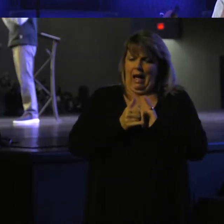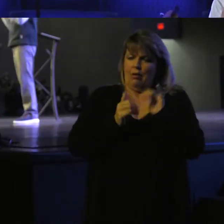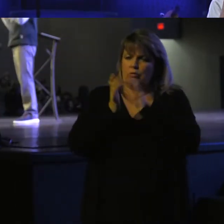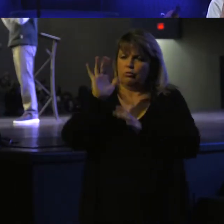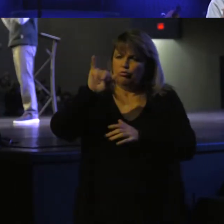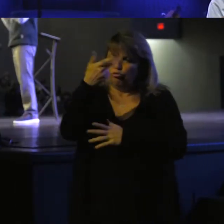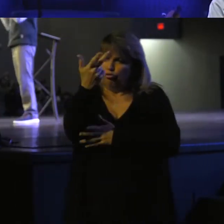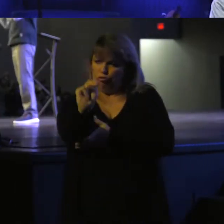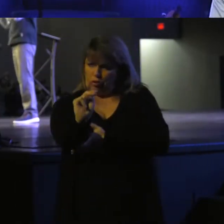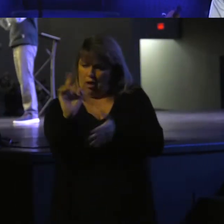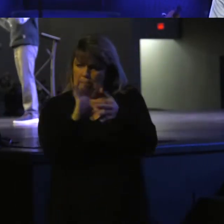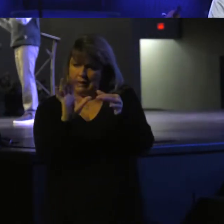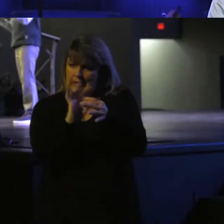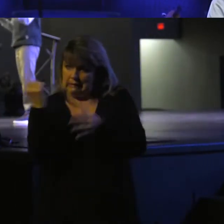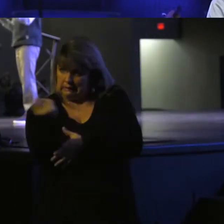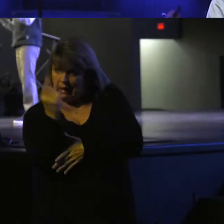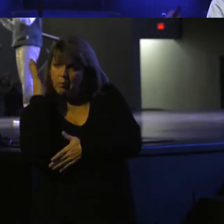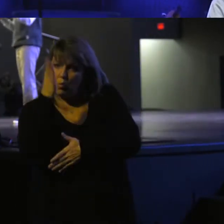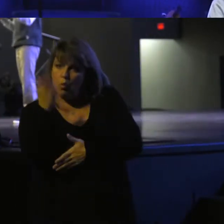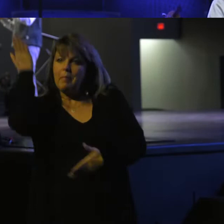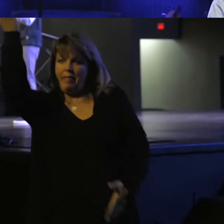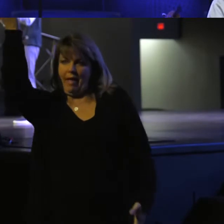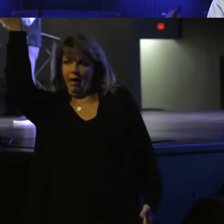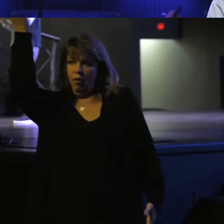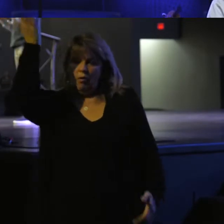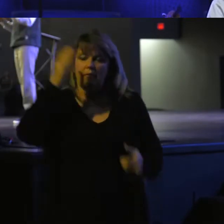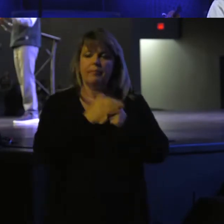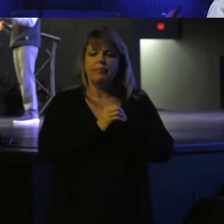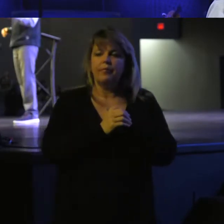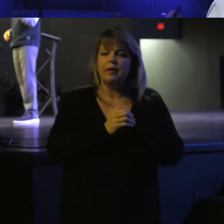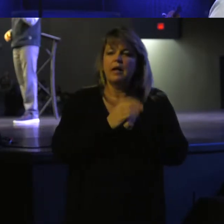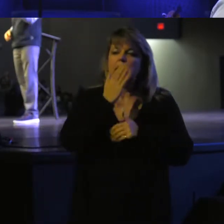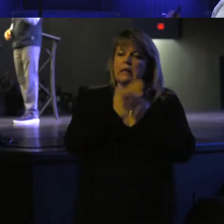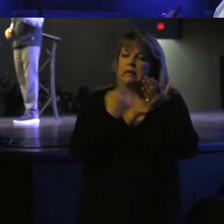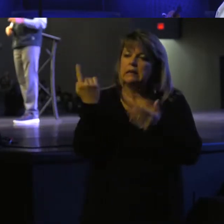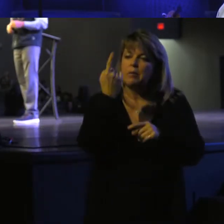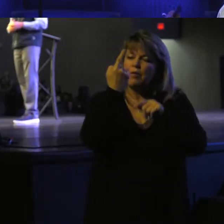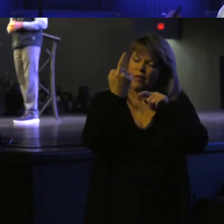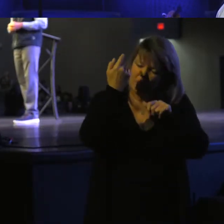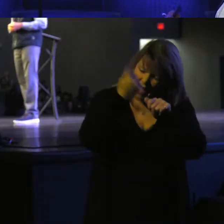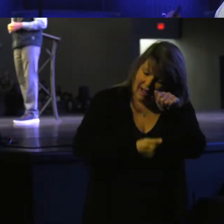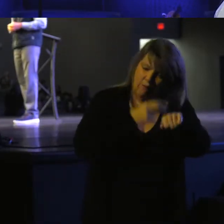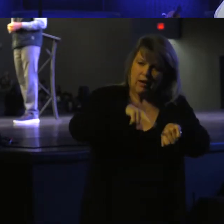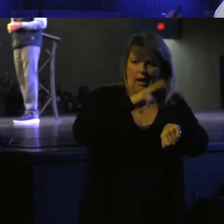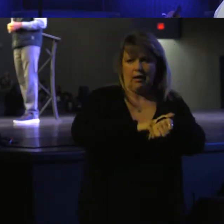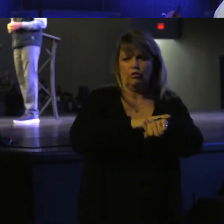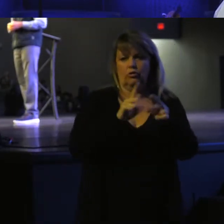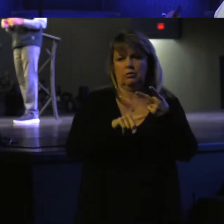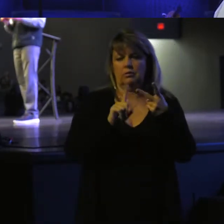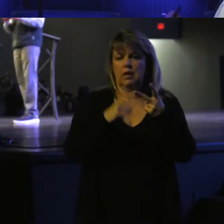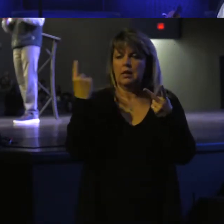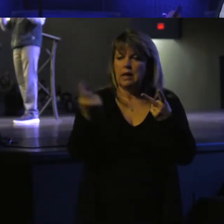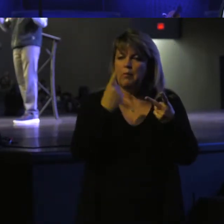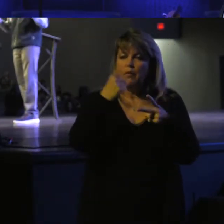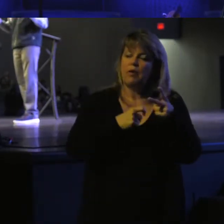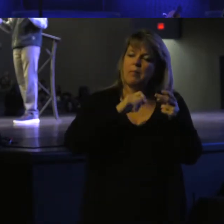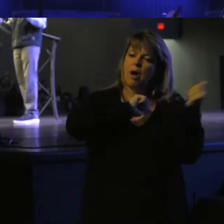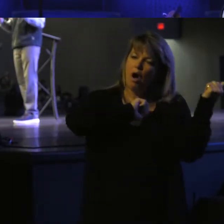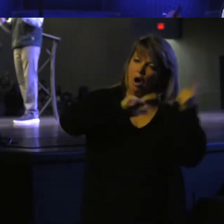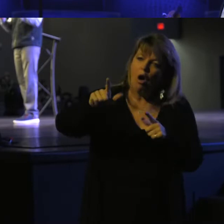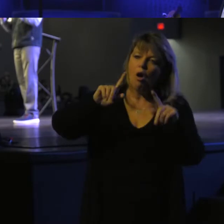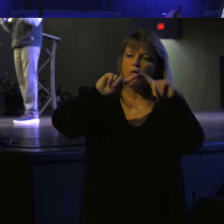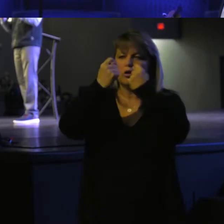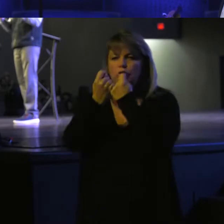John says, someone will be there. Someone from every nation. Someone from all